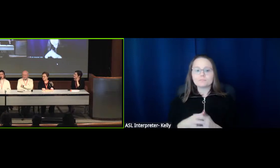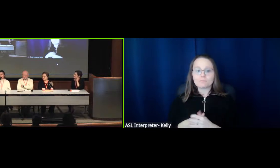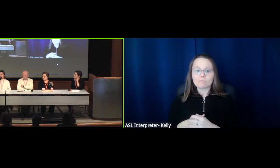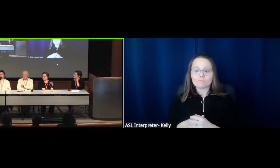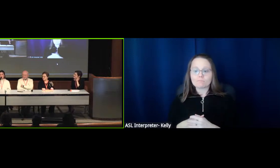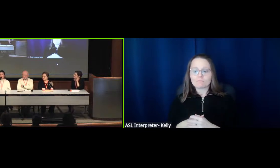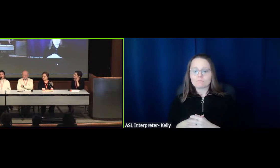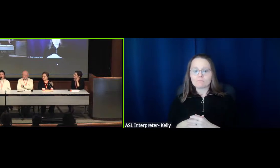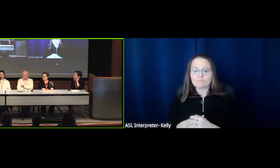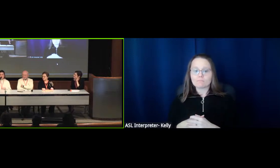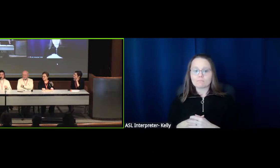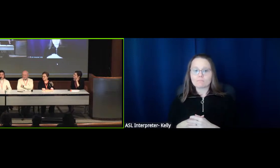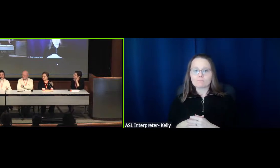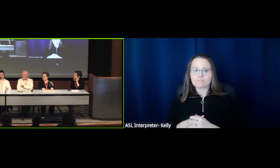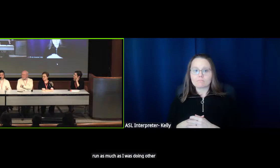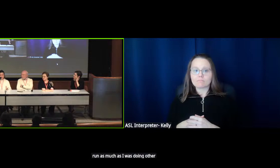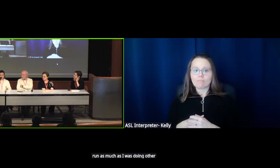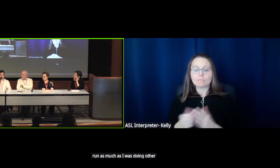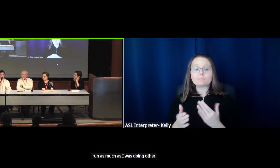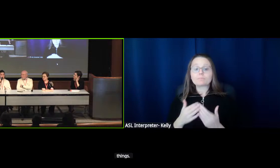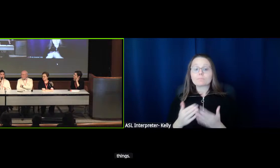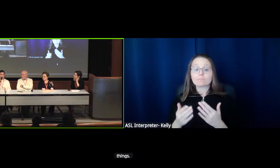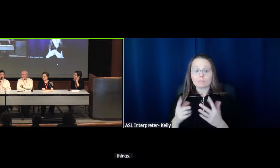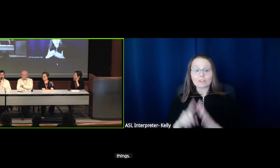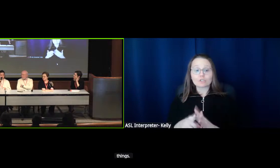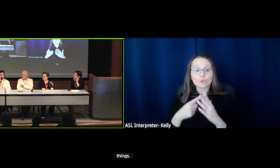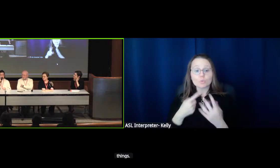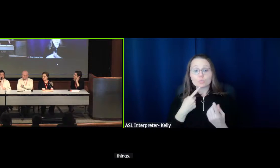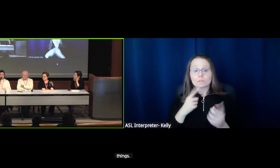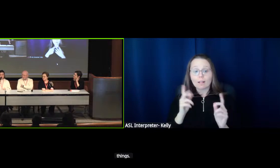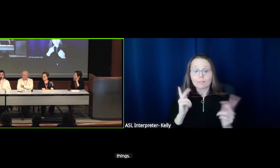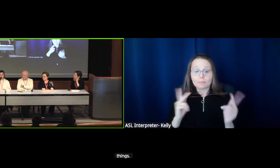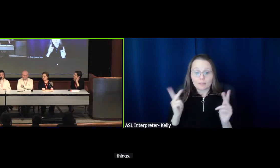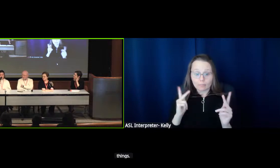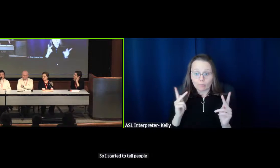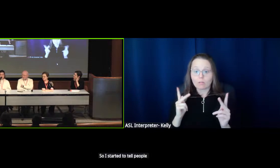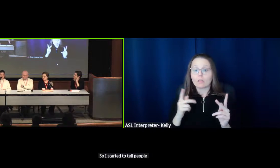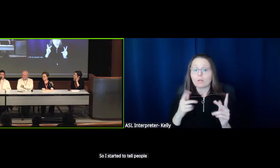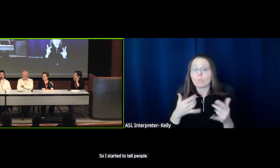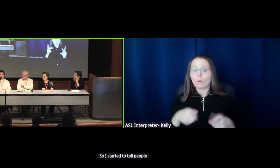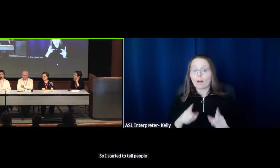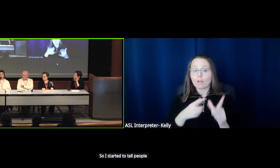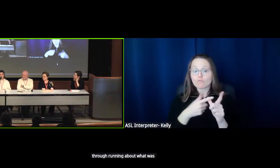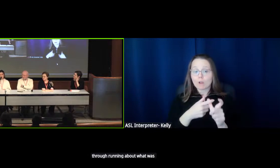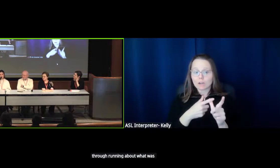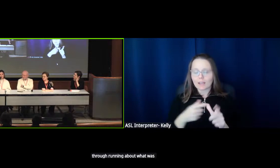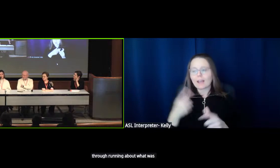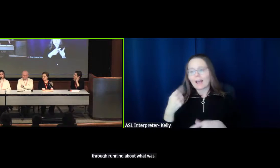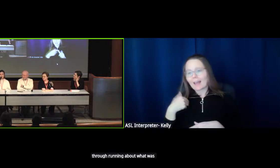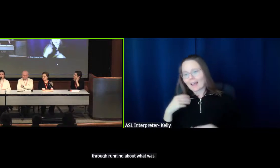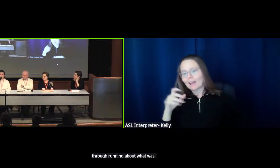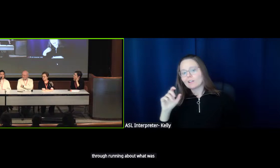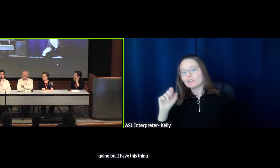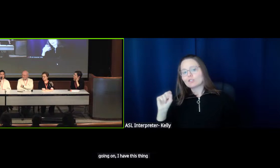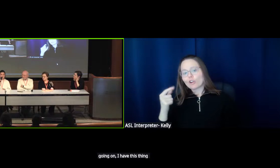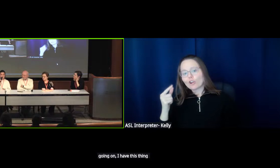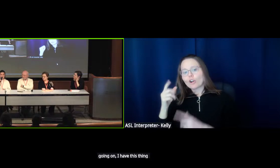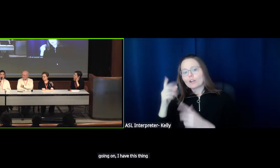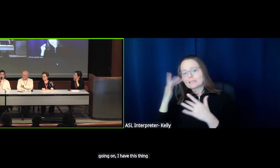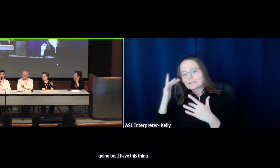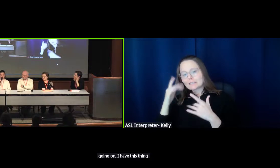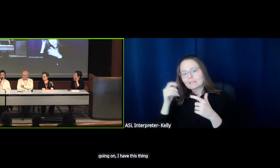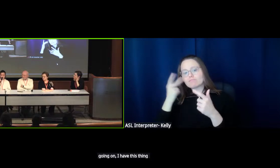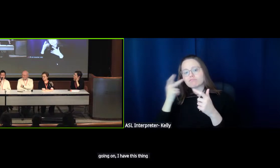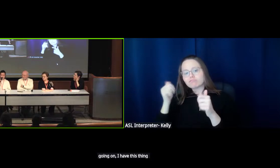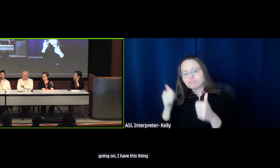so I started to tell people through running about what was going on. You know, I have this thing called Stargardt disease. I lose my vision. It's crazy and I